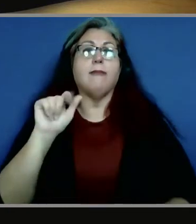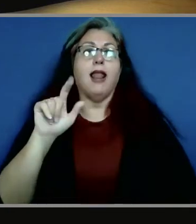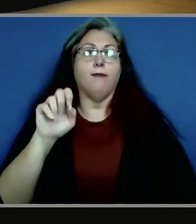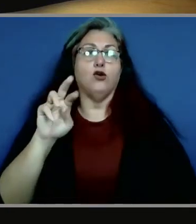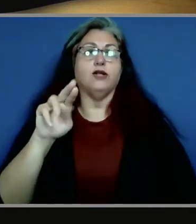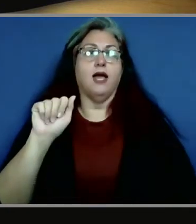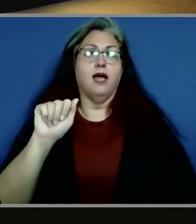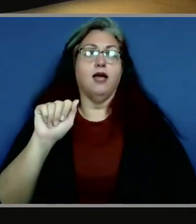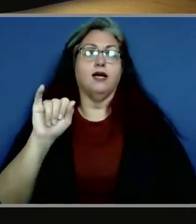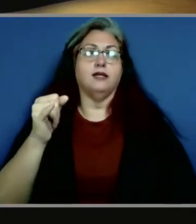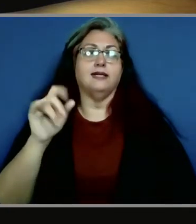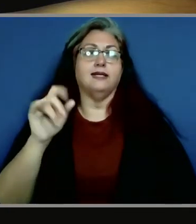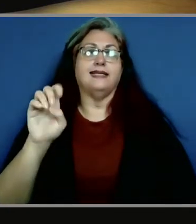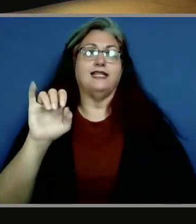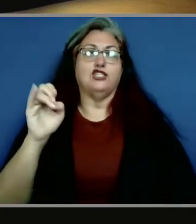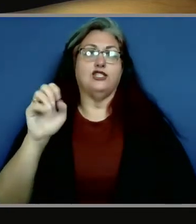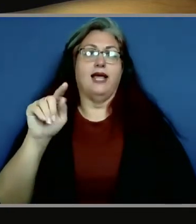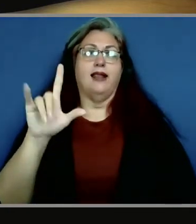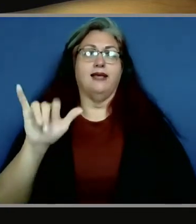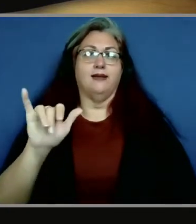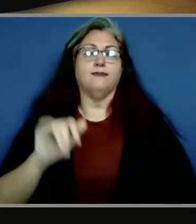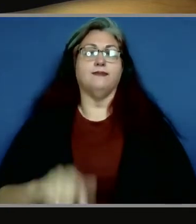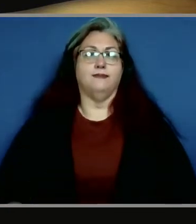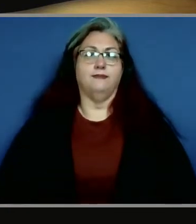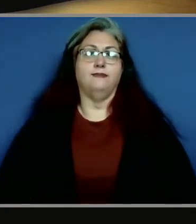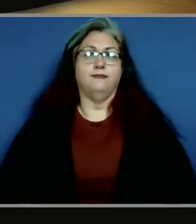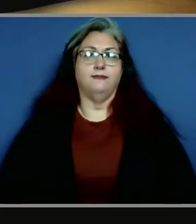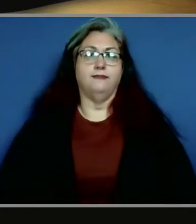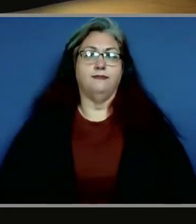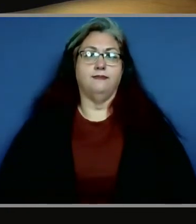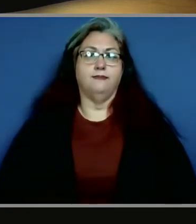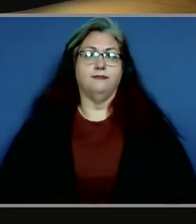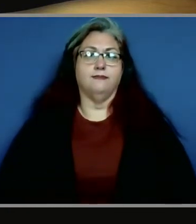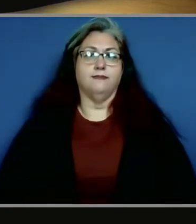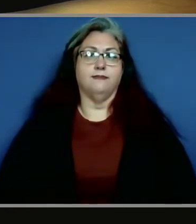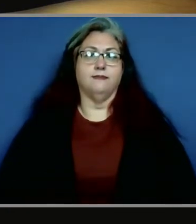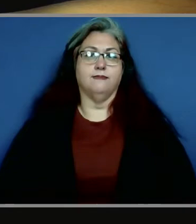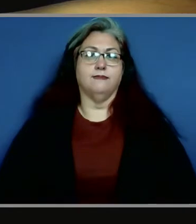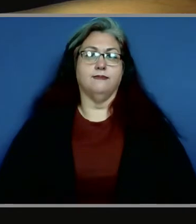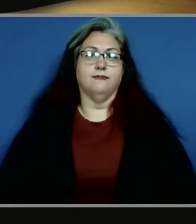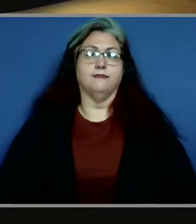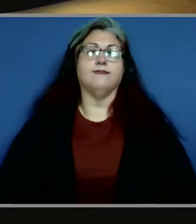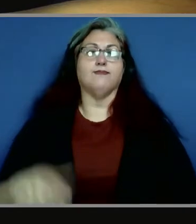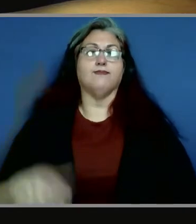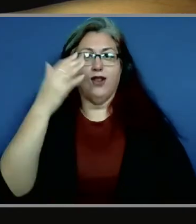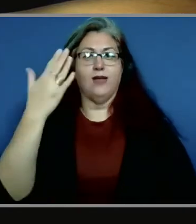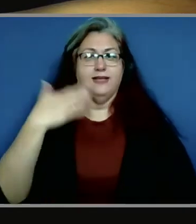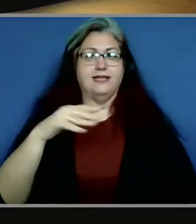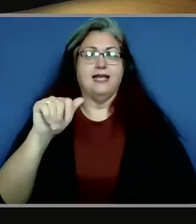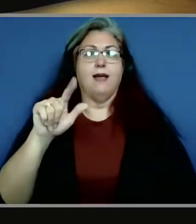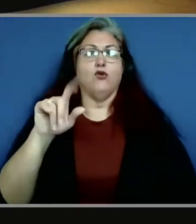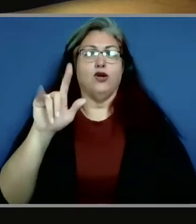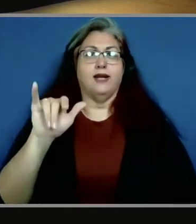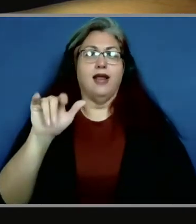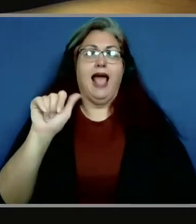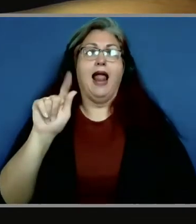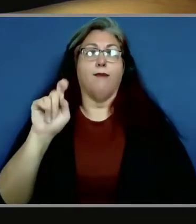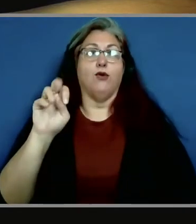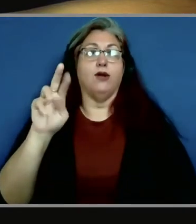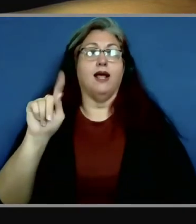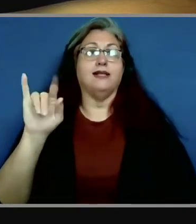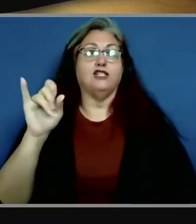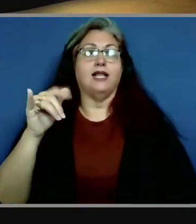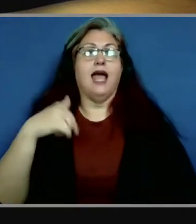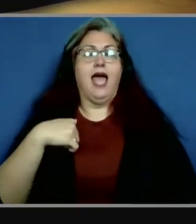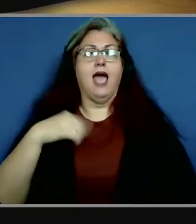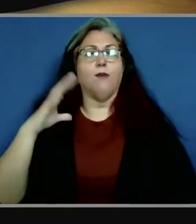Alberta Djetley. Aloha, this is Alberta DiJetli. I had a